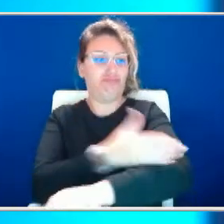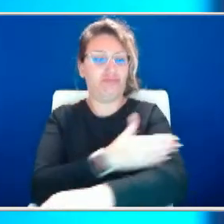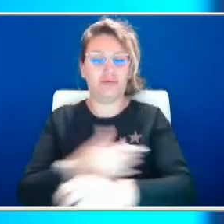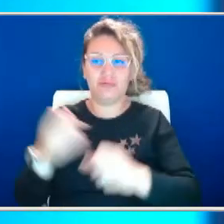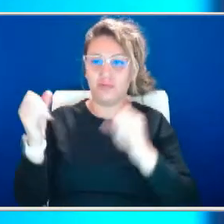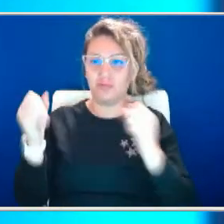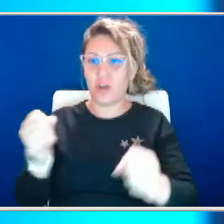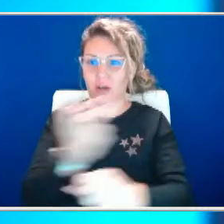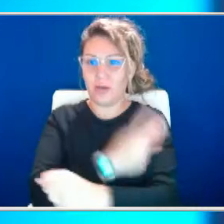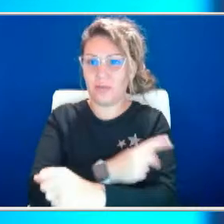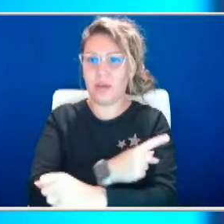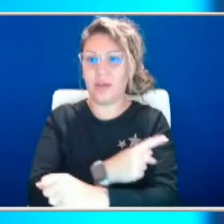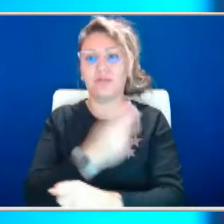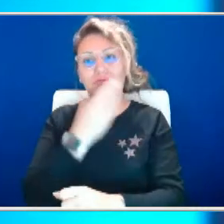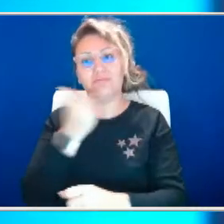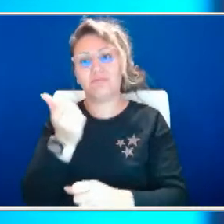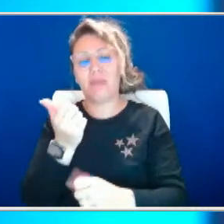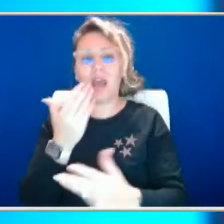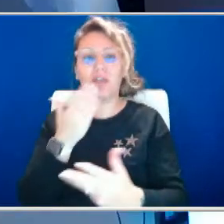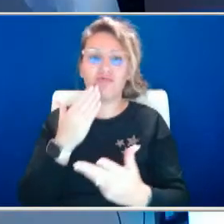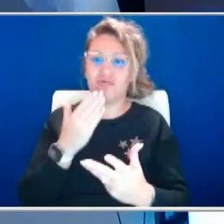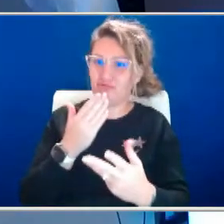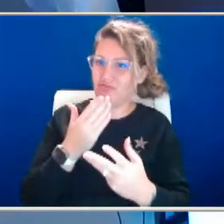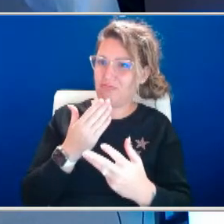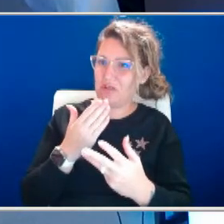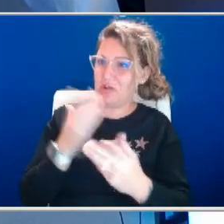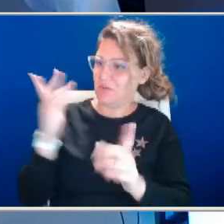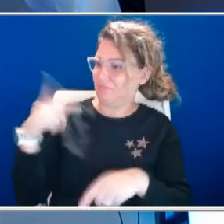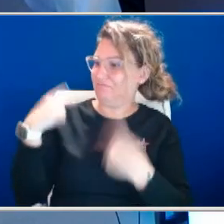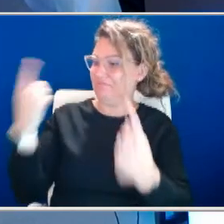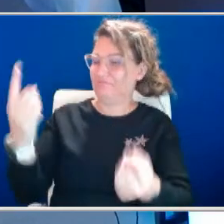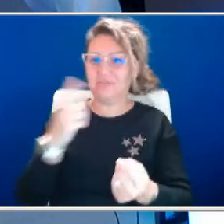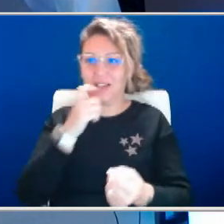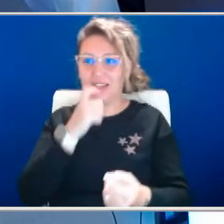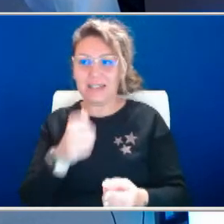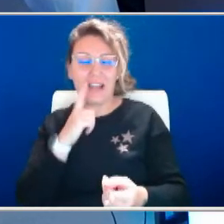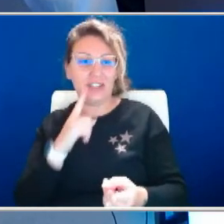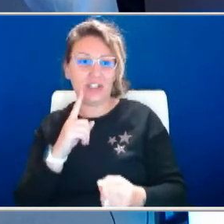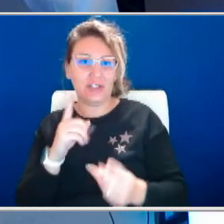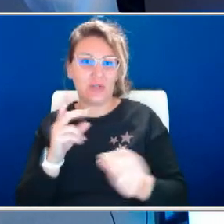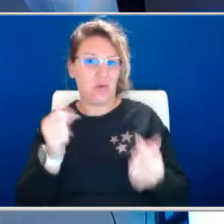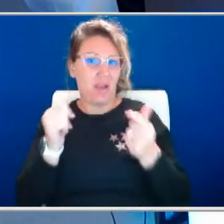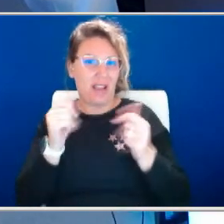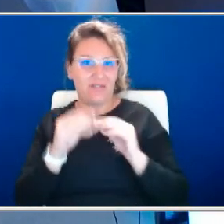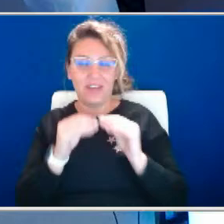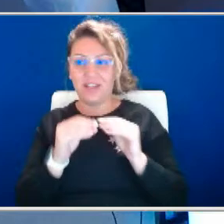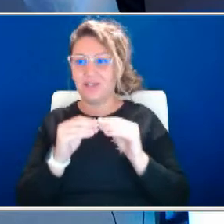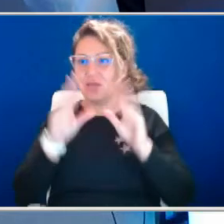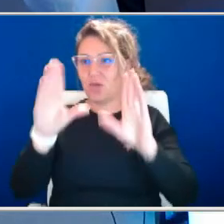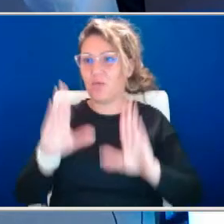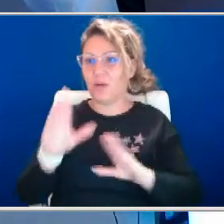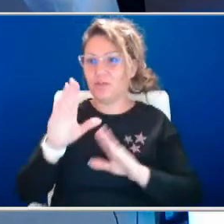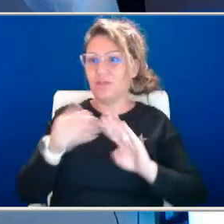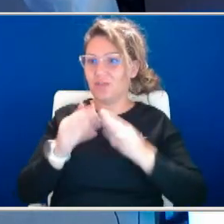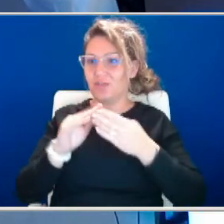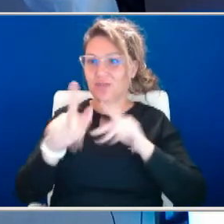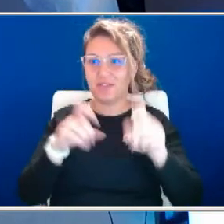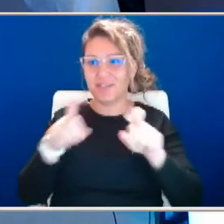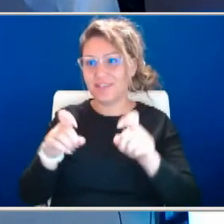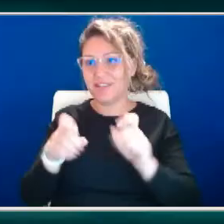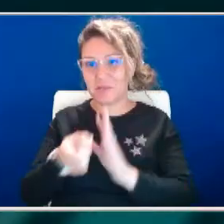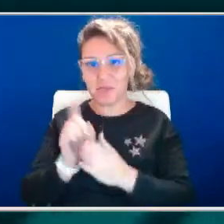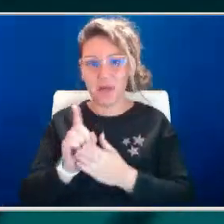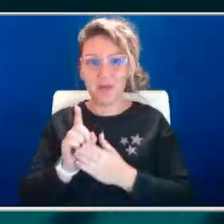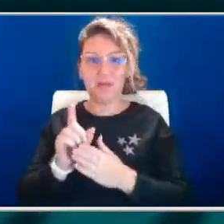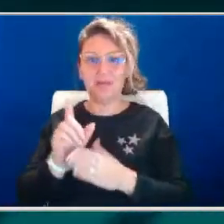doing better over time, which is nice to see. Not just throwing a Band-Aid over it. Exactly. We are getting some great community questions. We are going to get to those in just a moment, but let's get